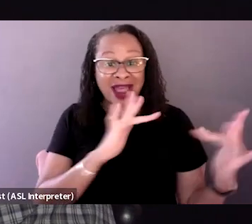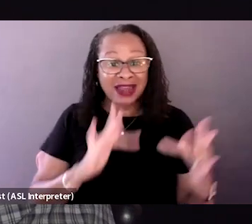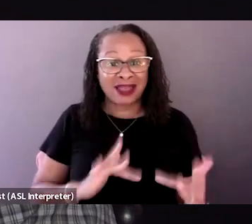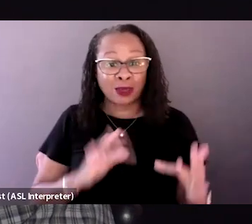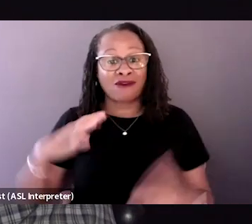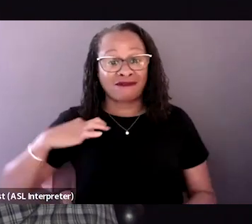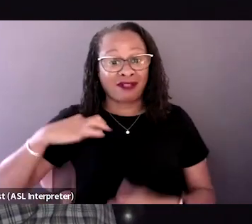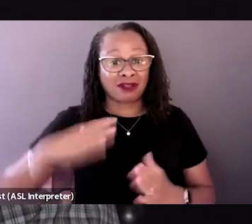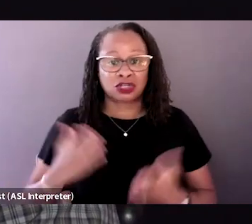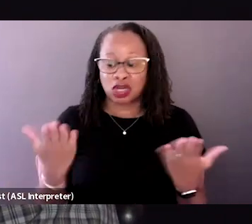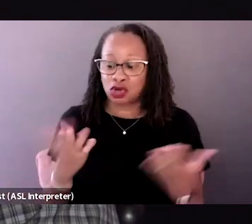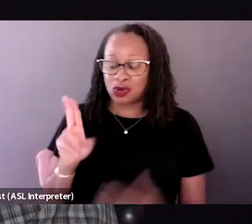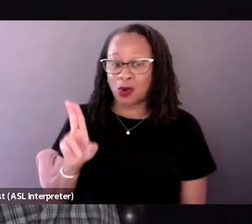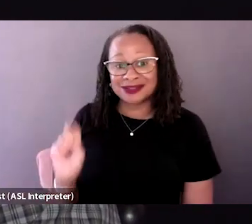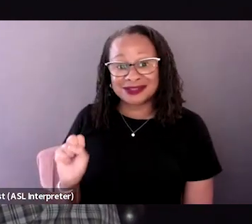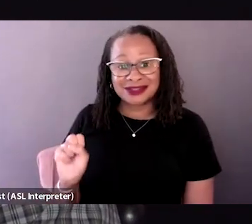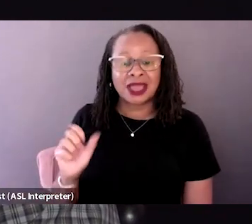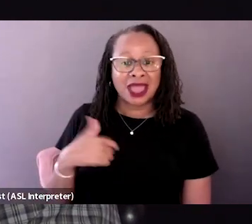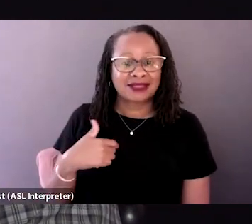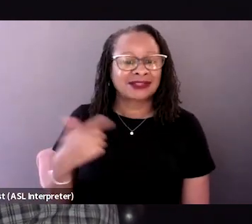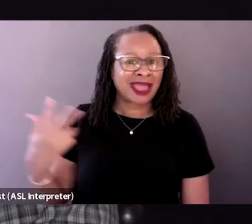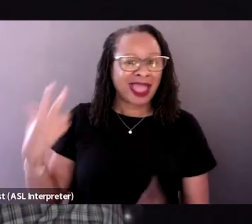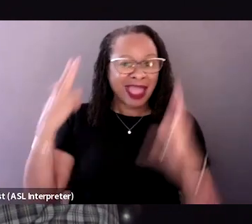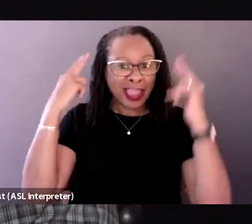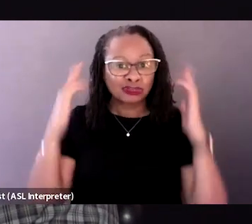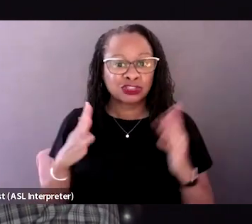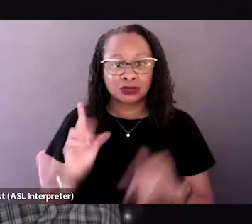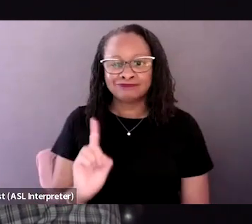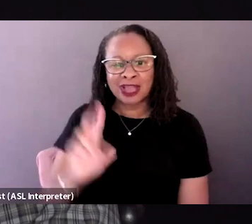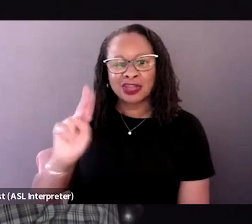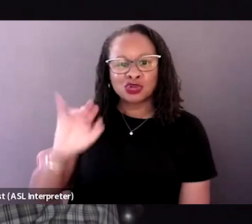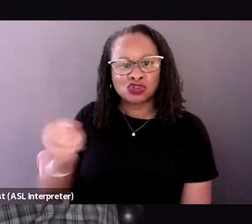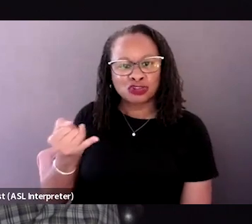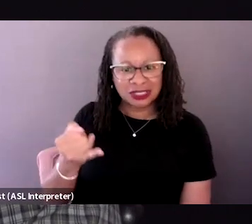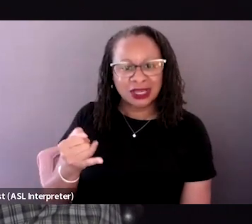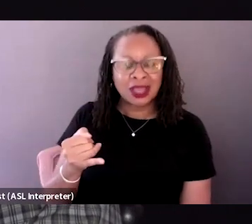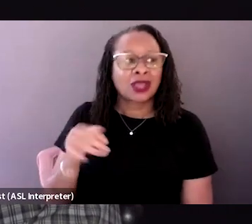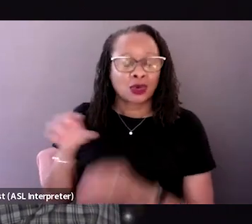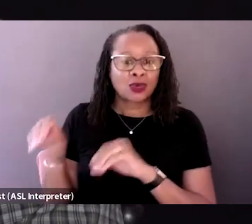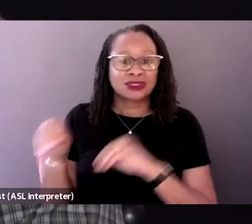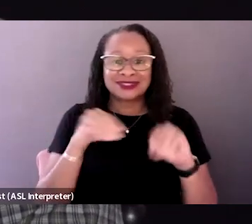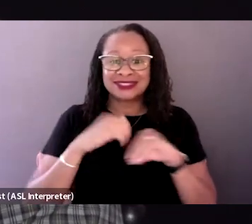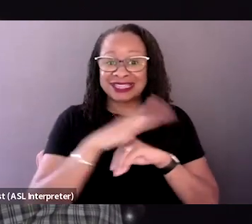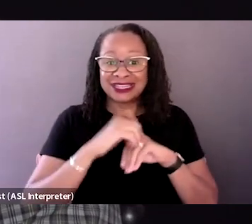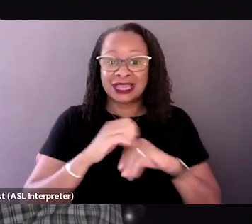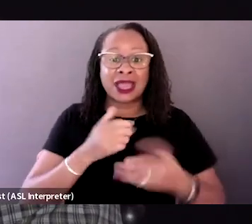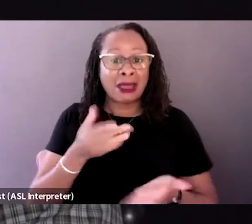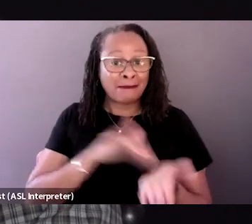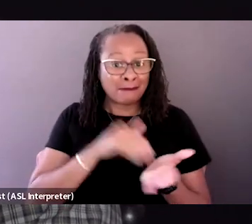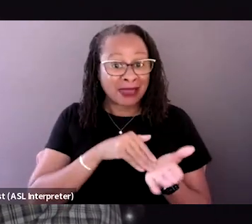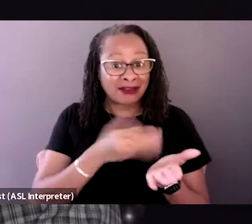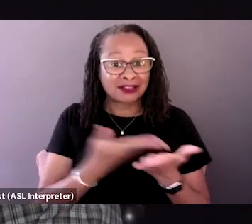amazing network of volunteers in the United States. And it was a hairdresser in New Jersey who was moving medical supplies